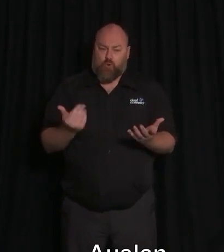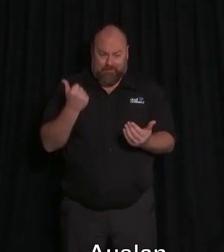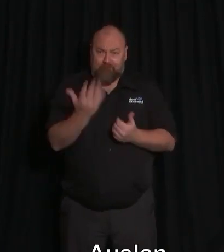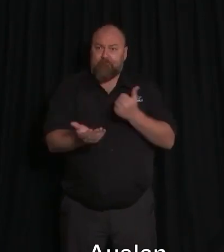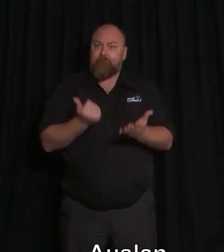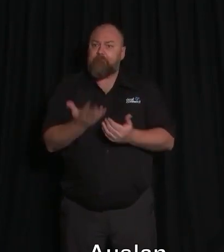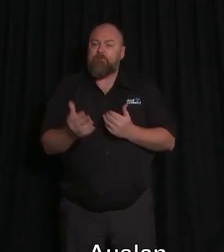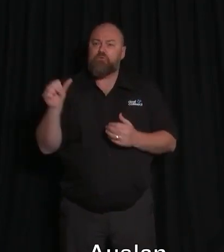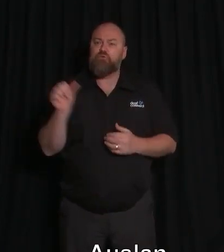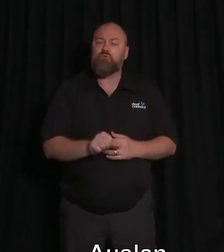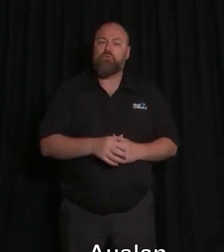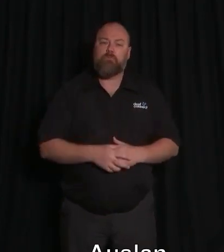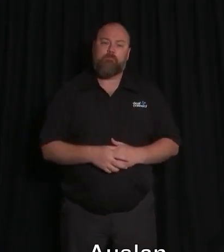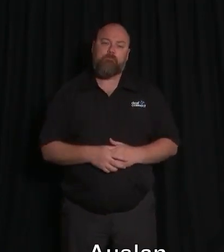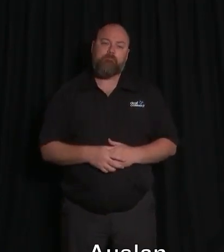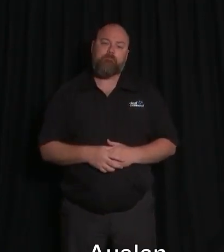everyone.